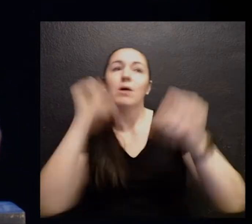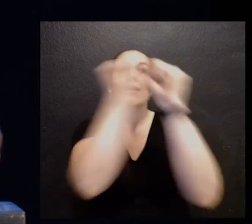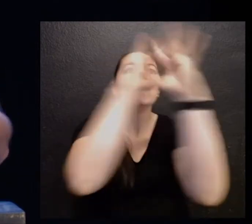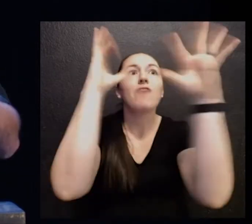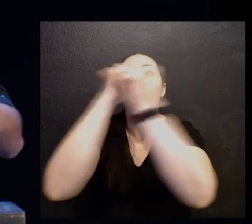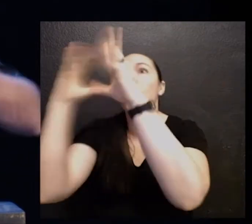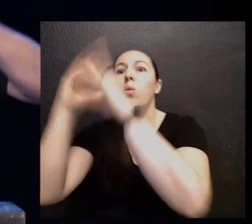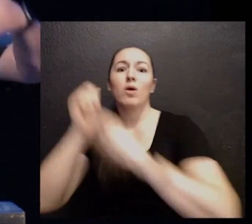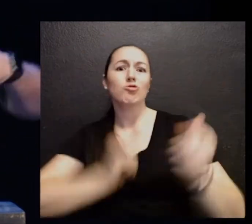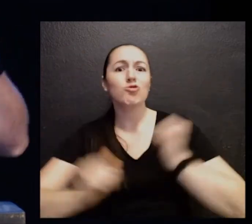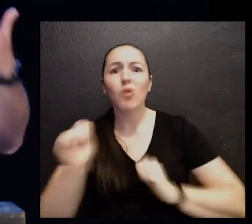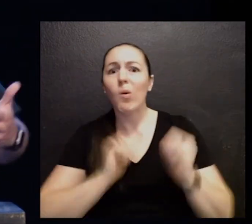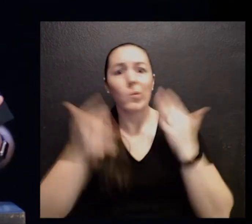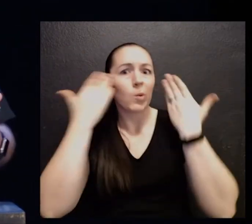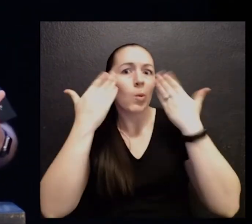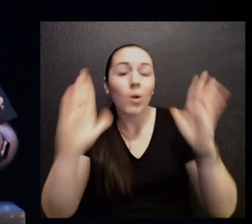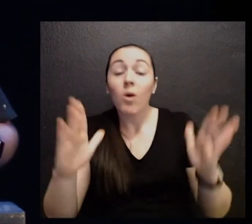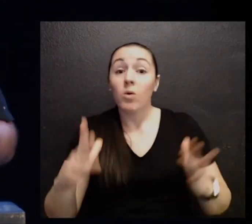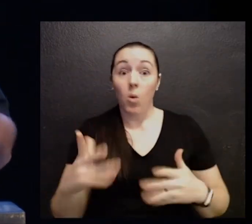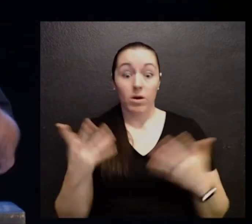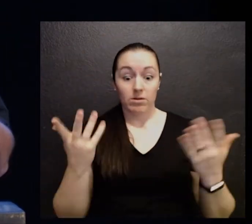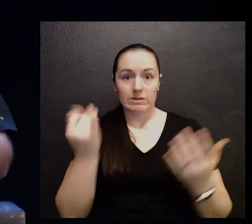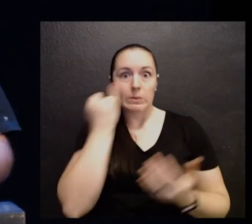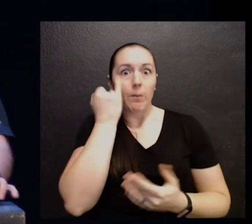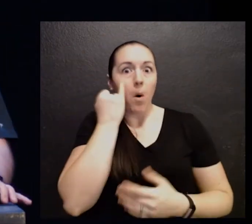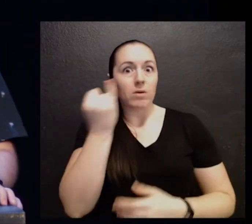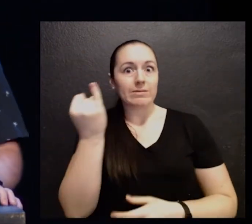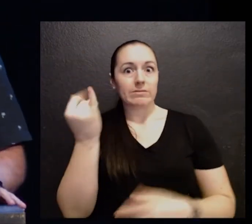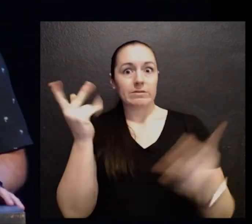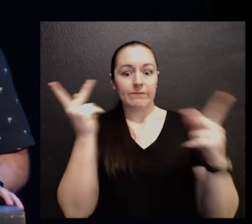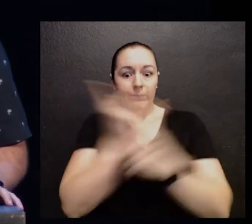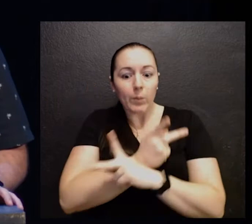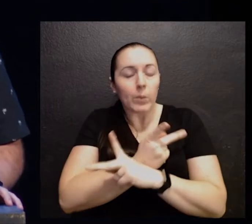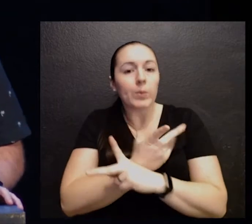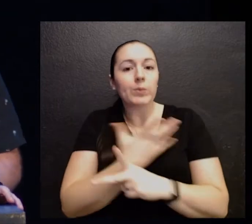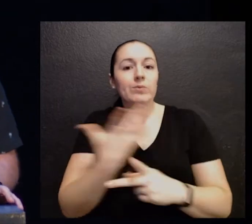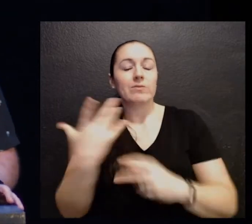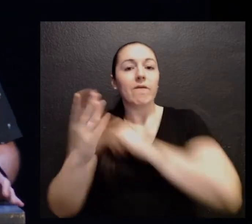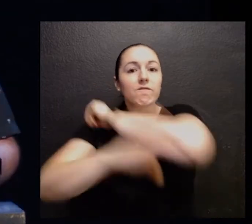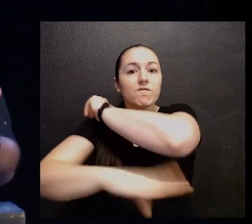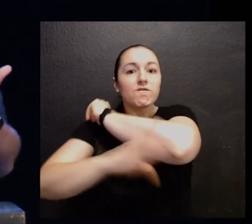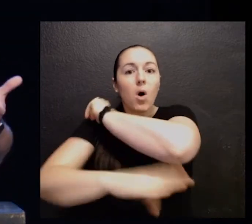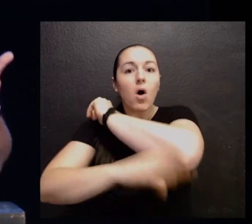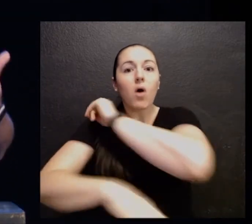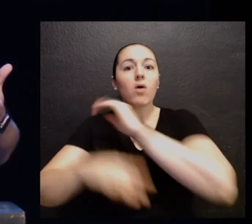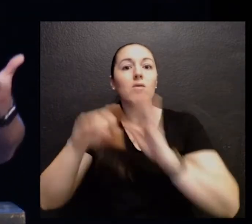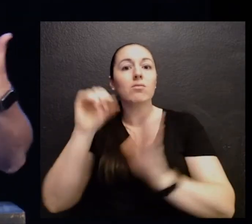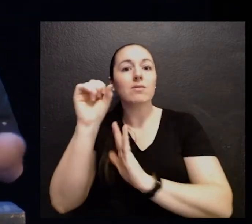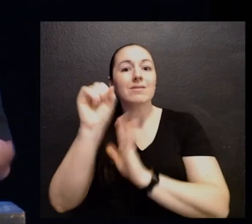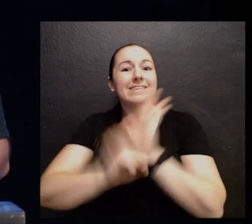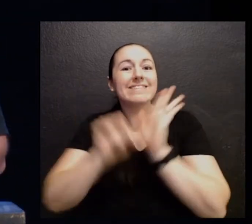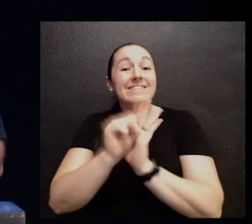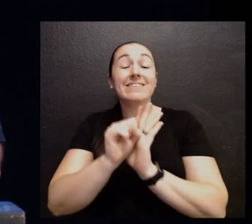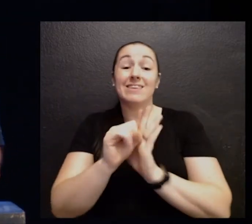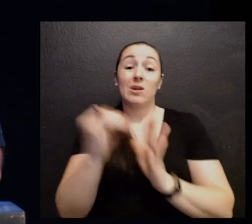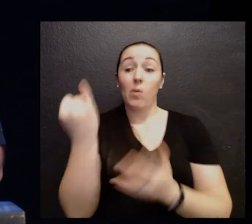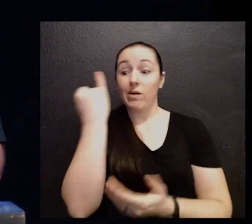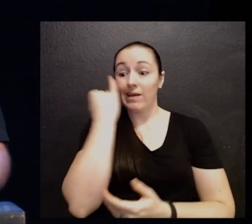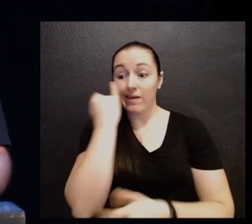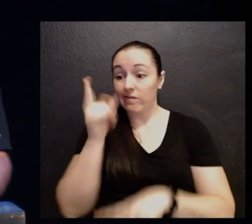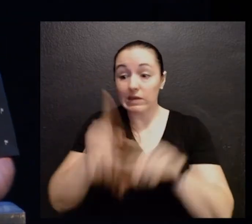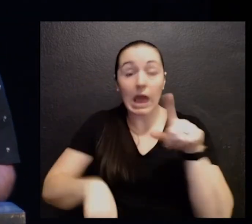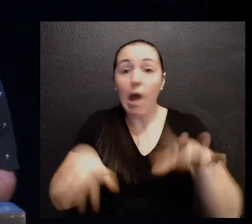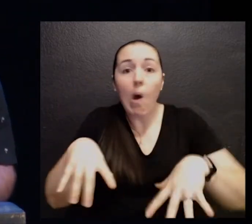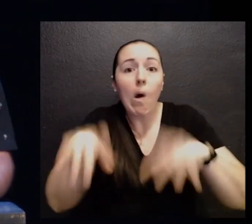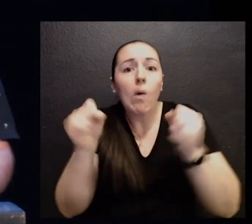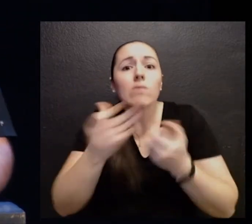this gets worse in the fall with flu season? We don't even know if we can get to go trick-or-treating or host Thanksgiving dinner at our homes